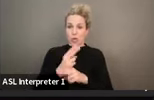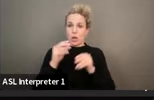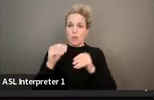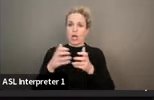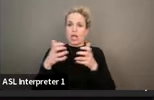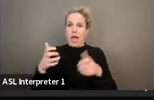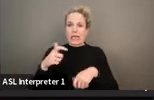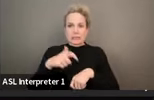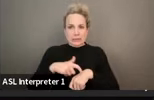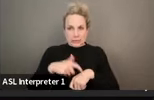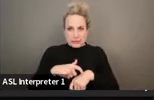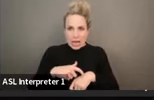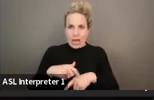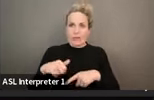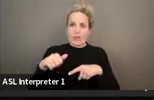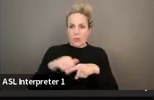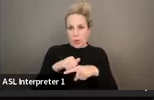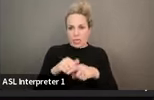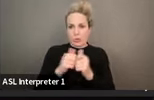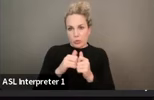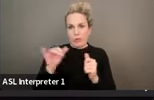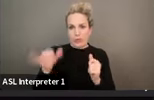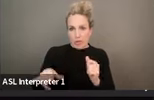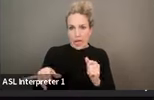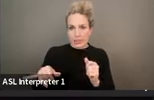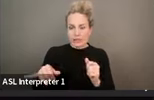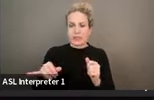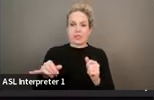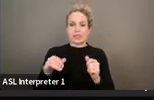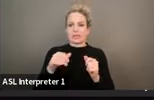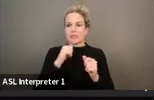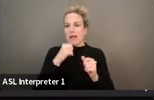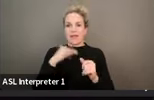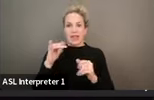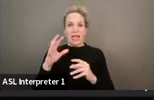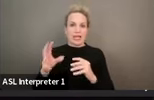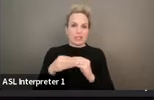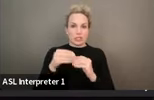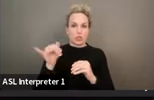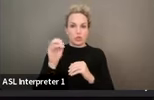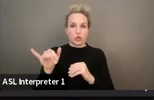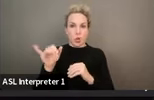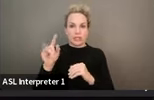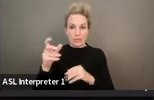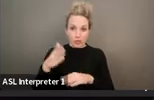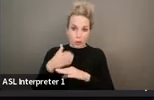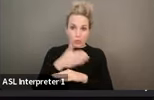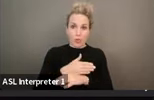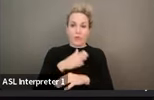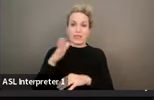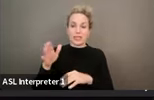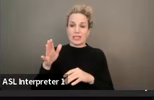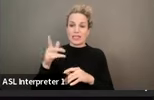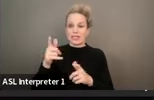lot of time into and practiced with, did not have that additional joystick. And so to improve his gameplay, because he